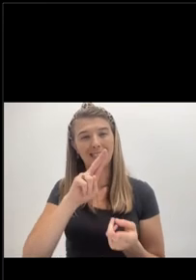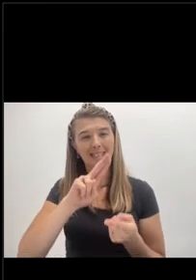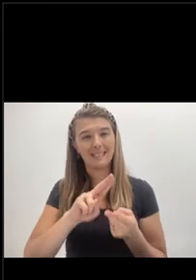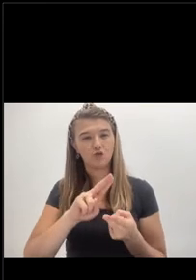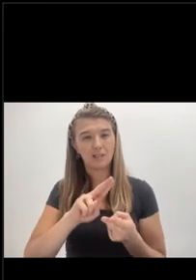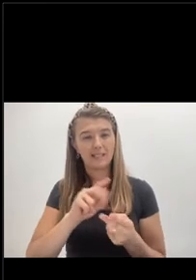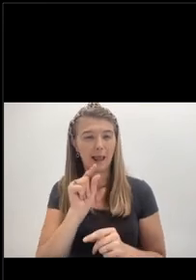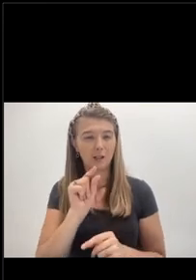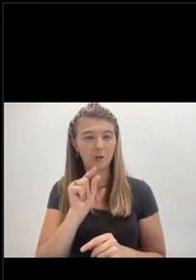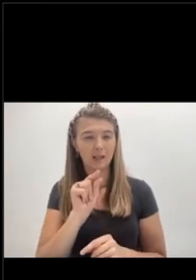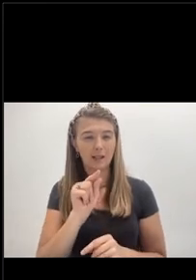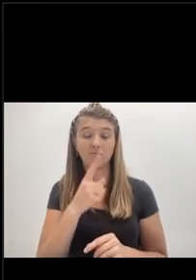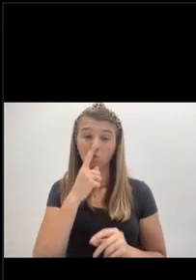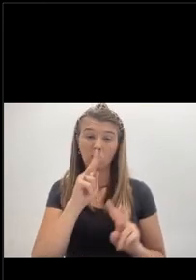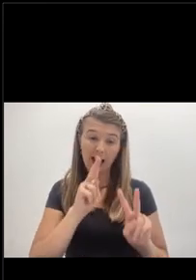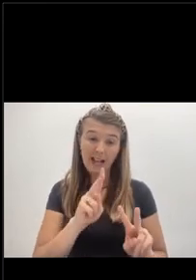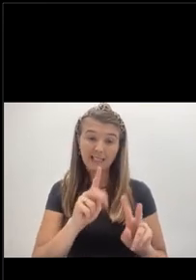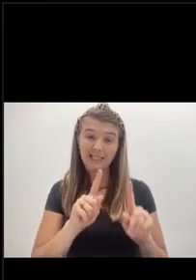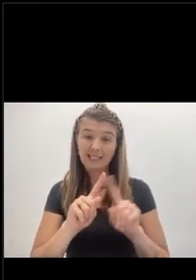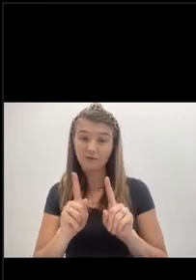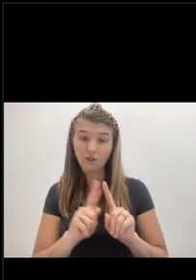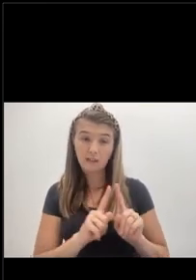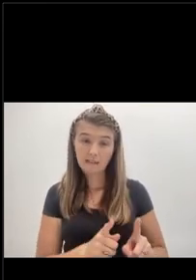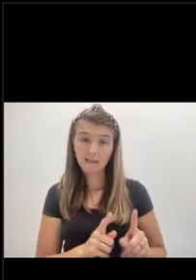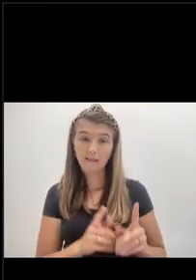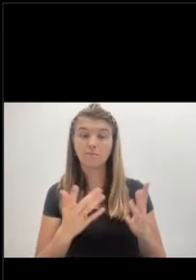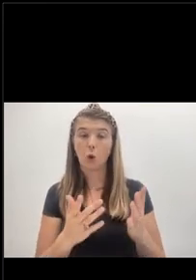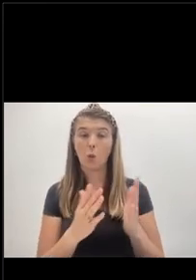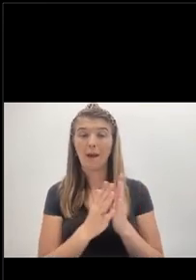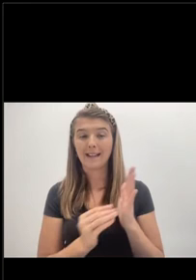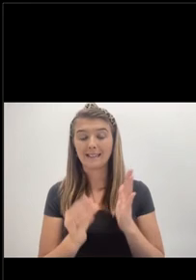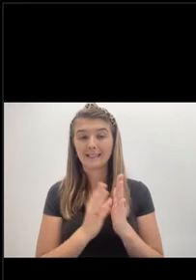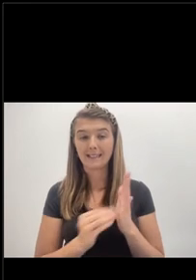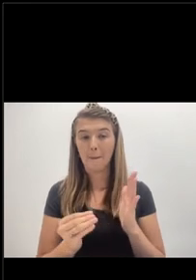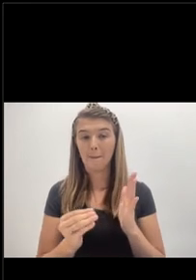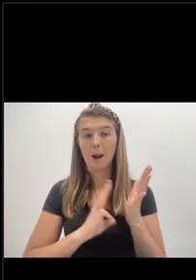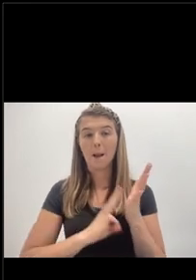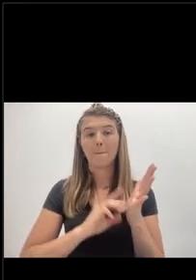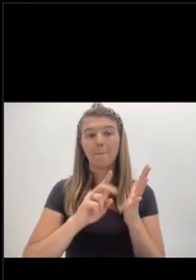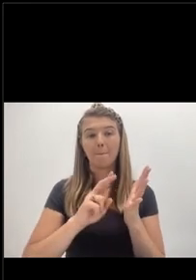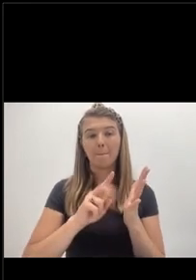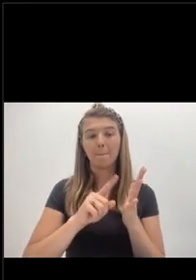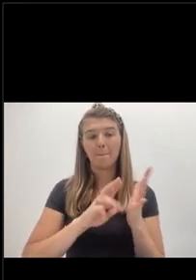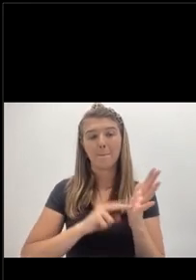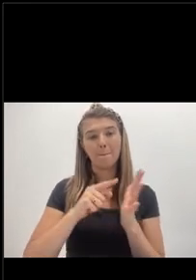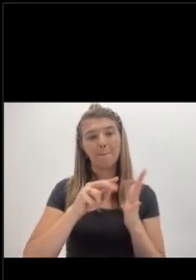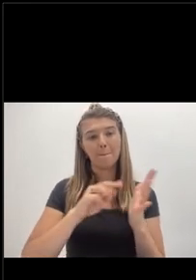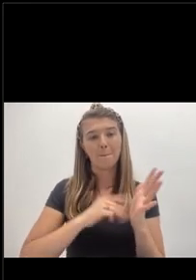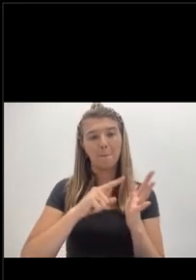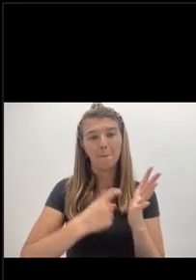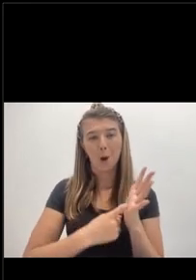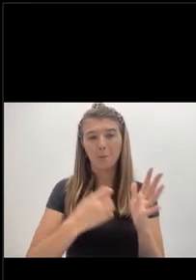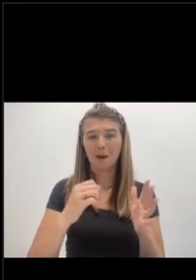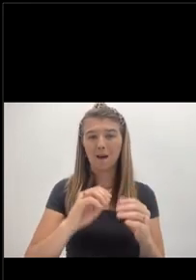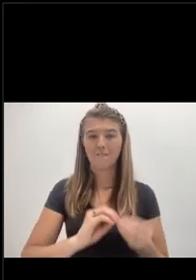also see some differences. So for example, for monomer forming polymers, this is actually